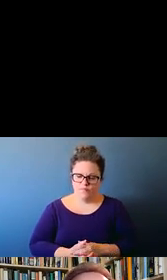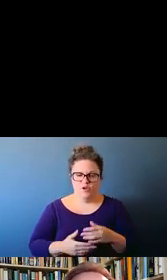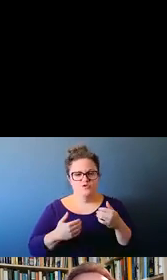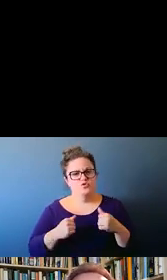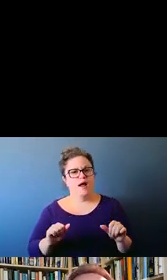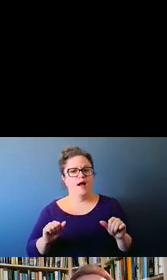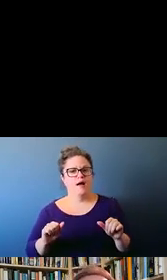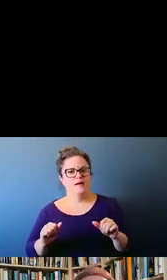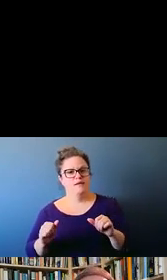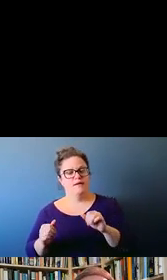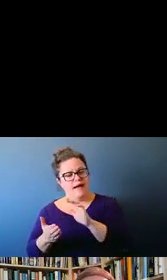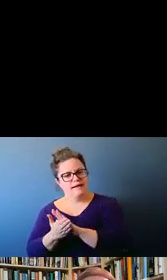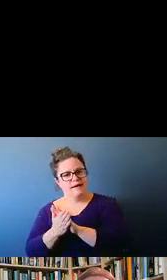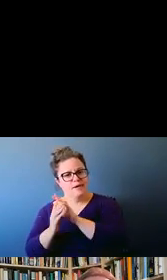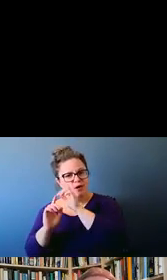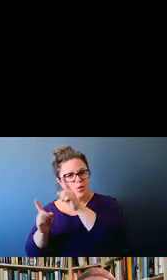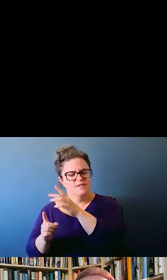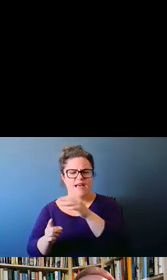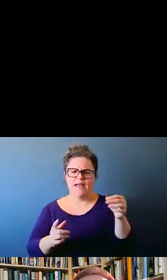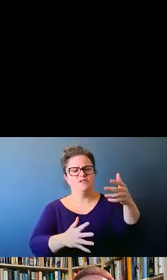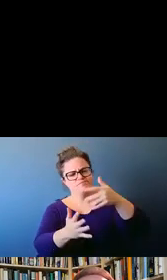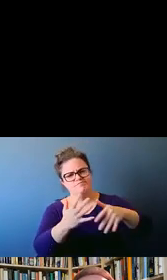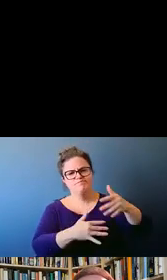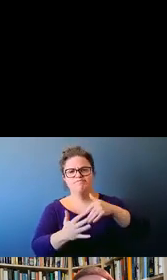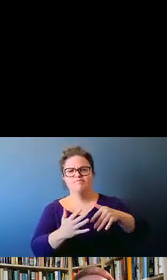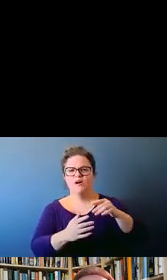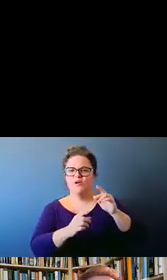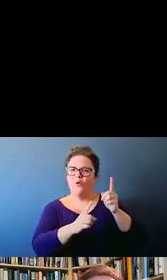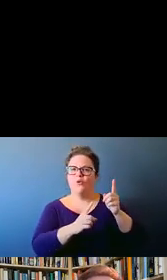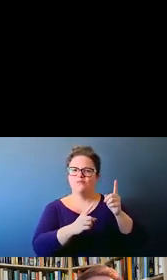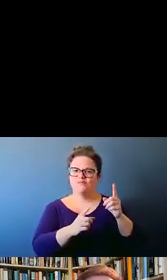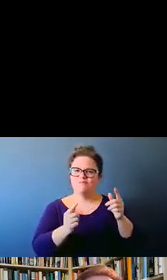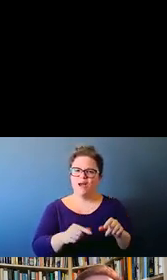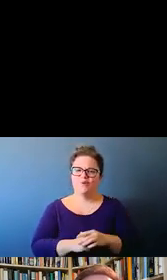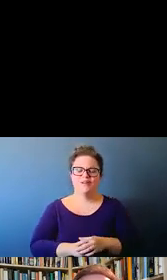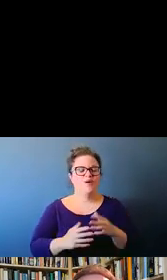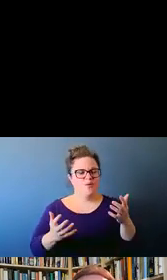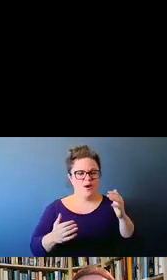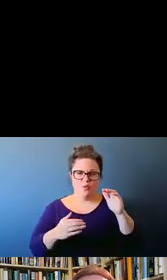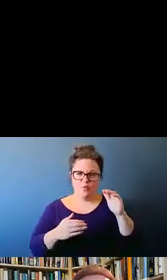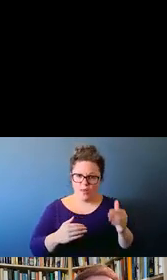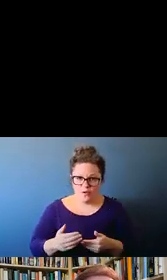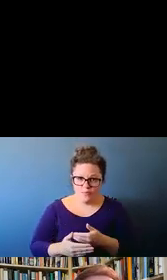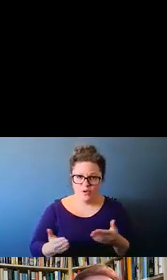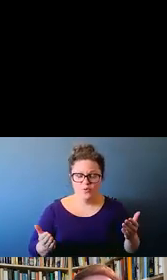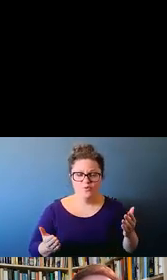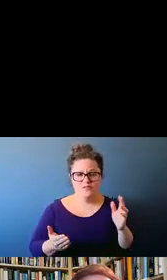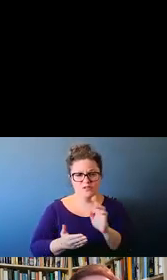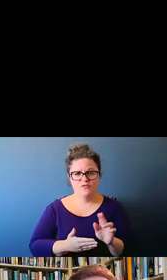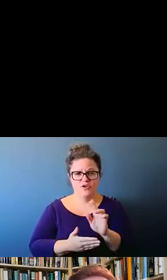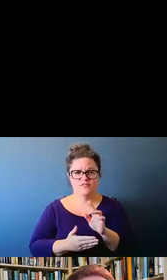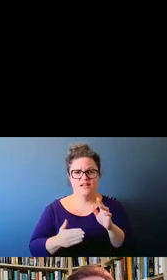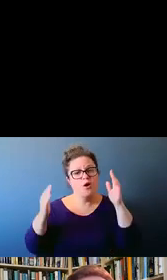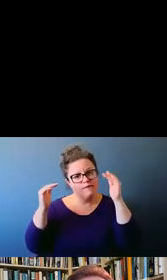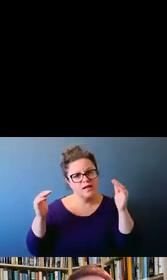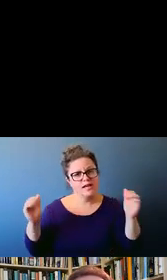extracurricular goals happen. So we hope to welcome you all to campus sometime soon, hopefully in January. That's the